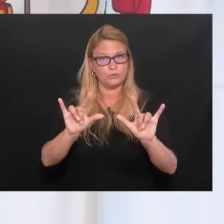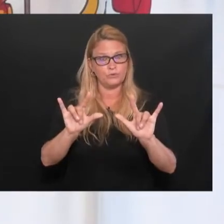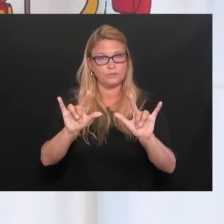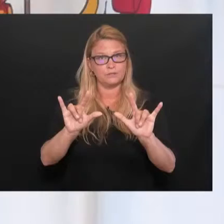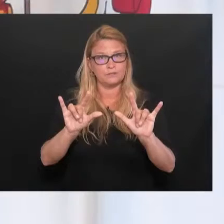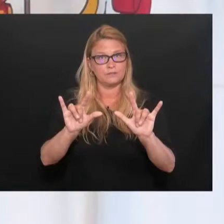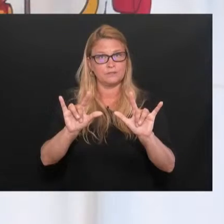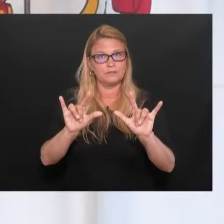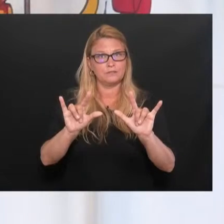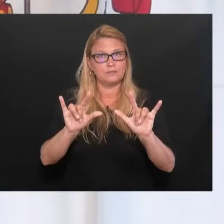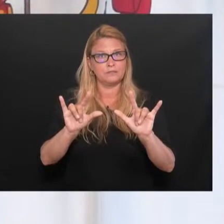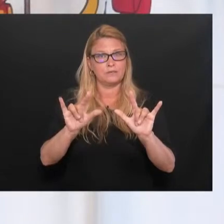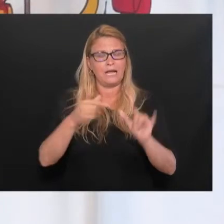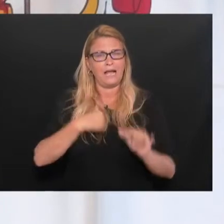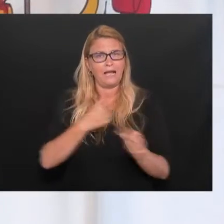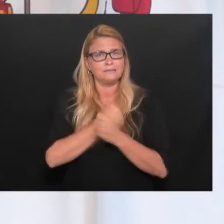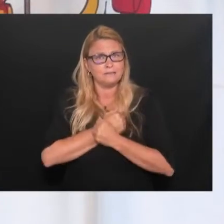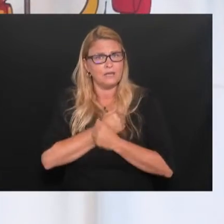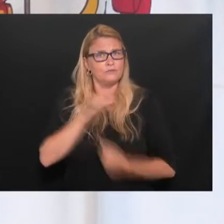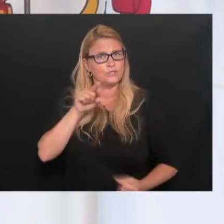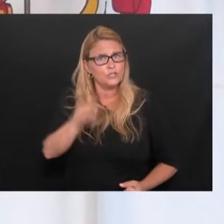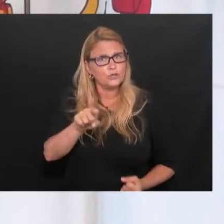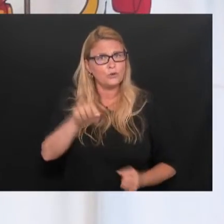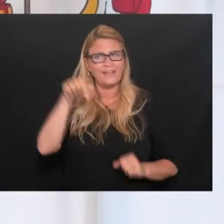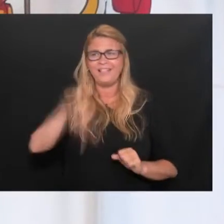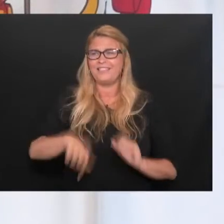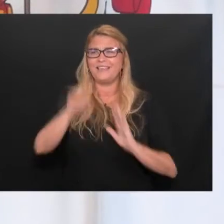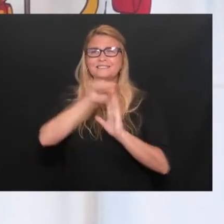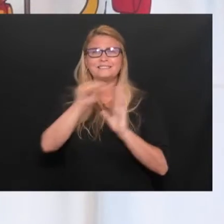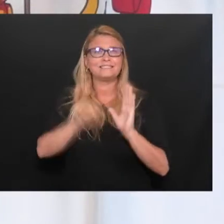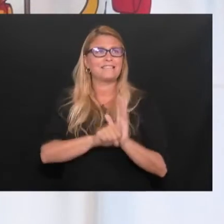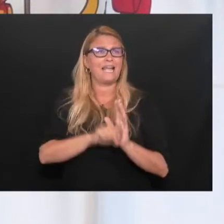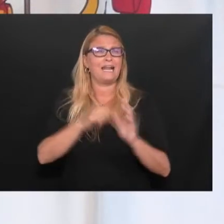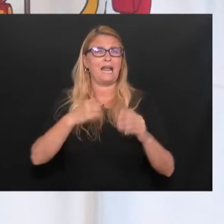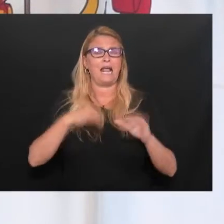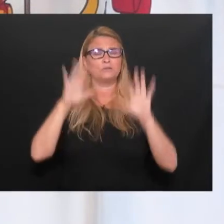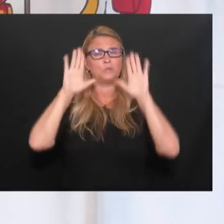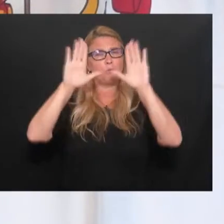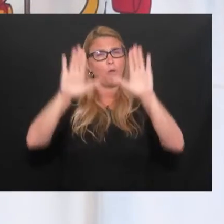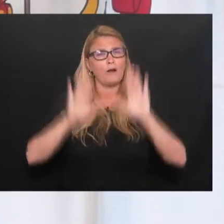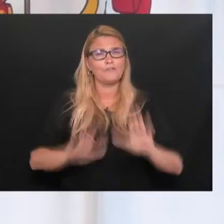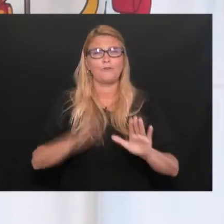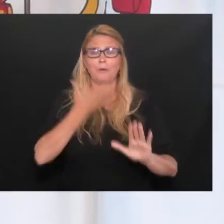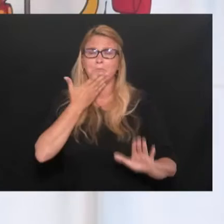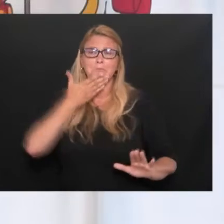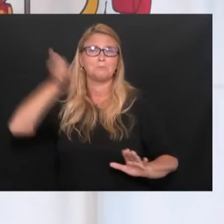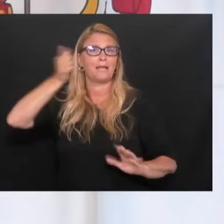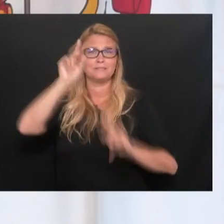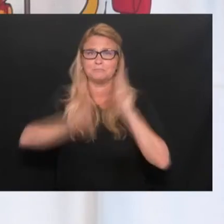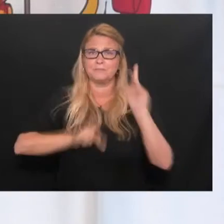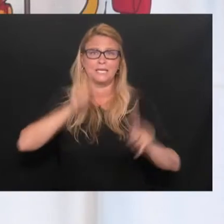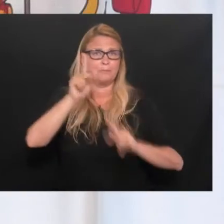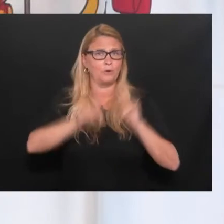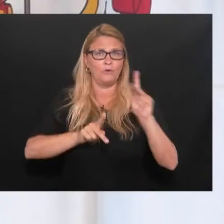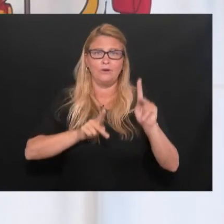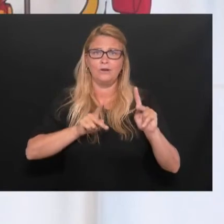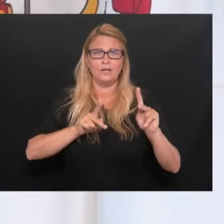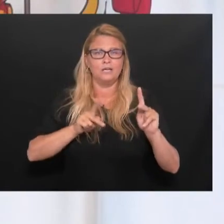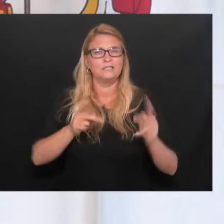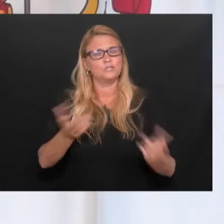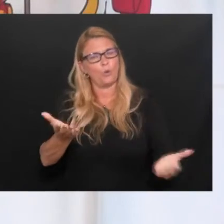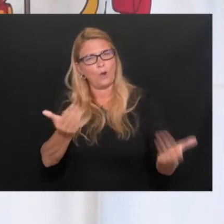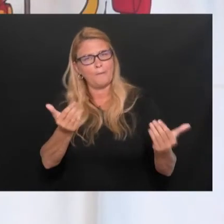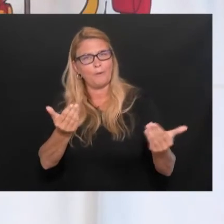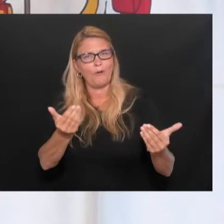you. This state it just abounds with the greatest people in the land, the absolute best. And so come